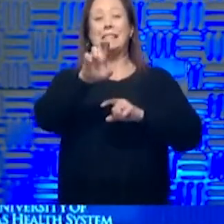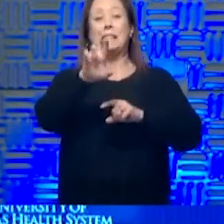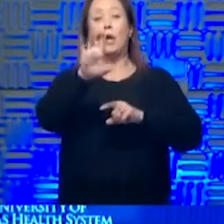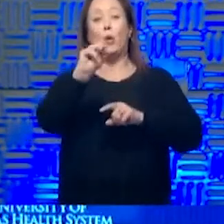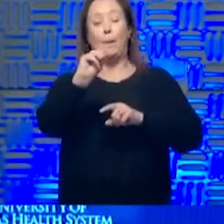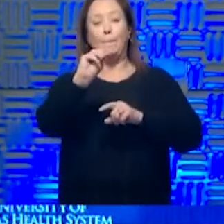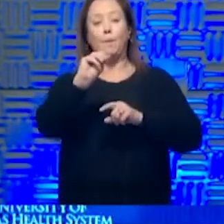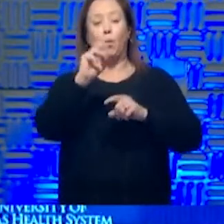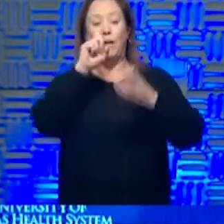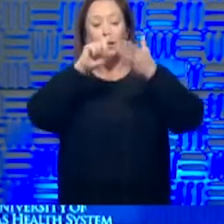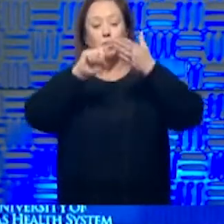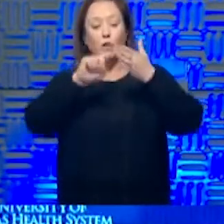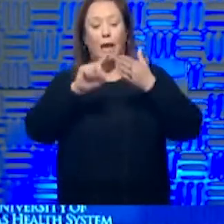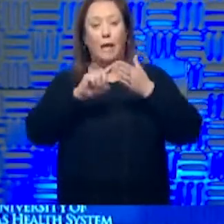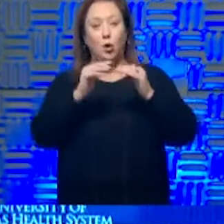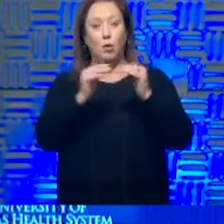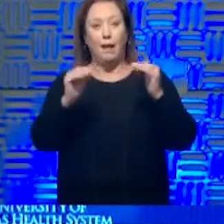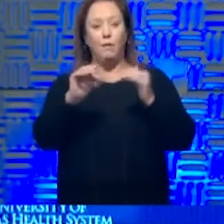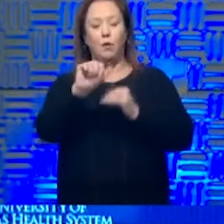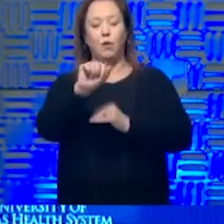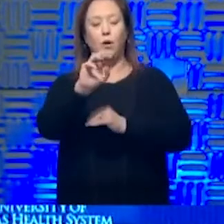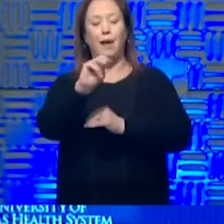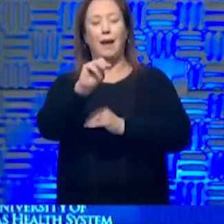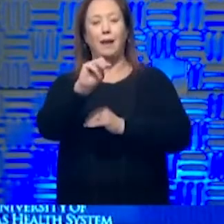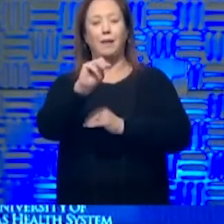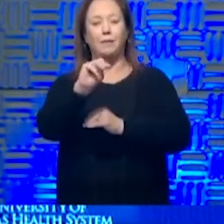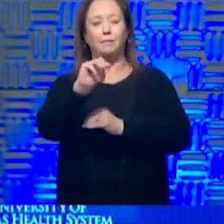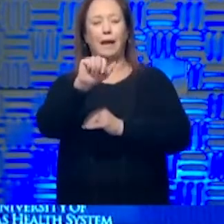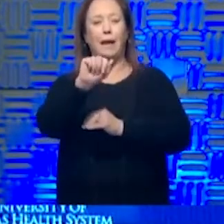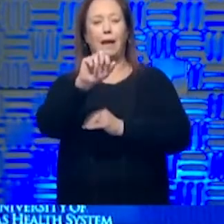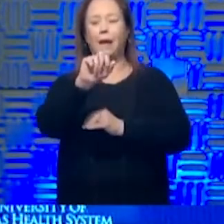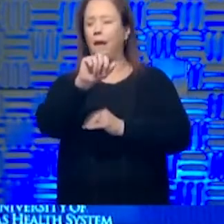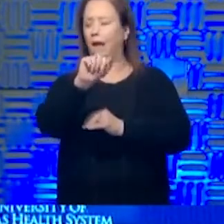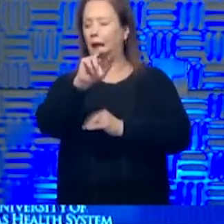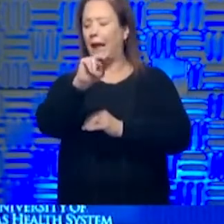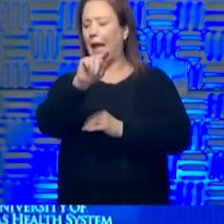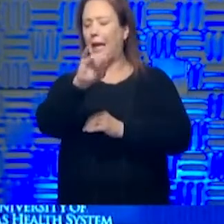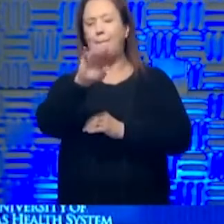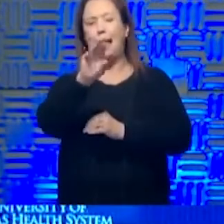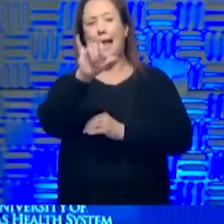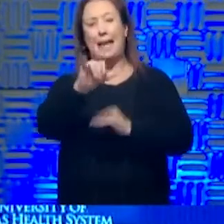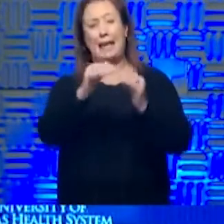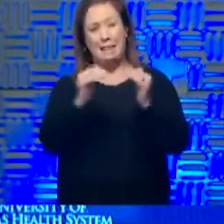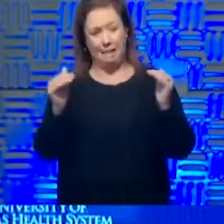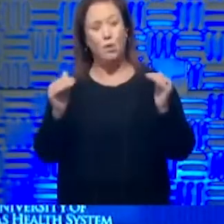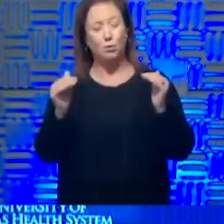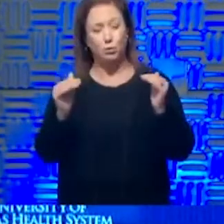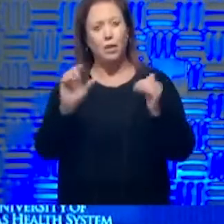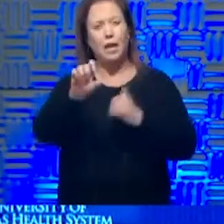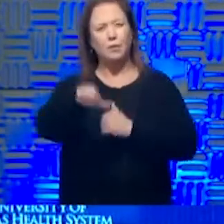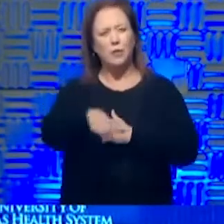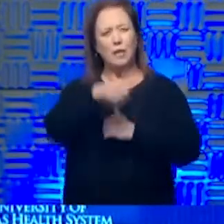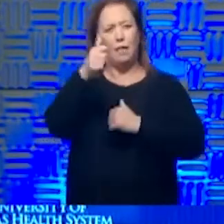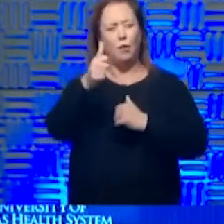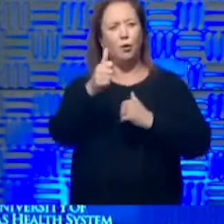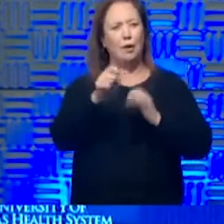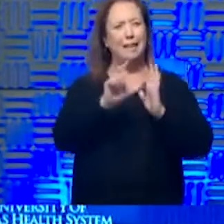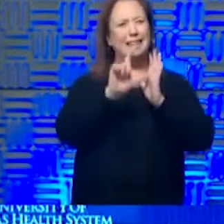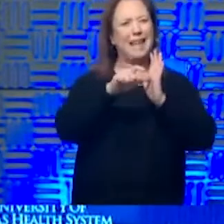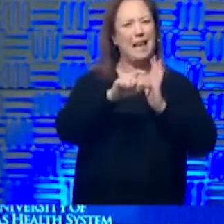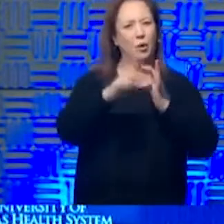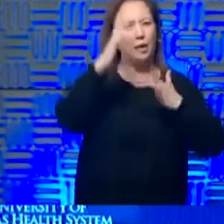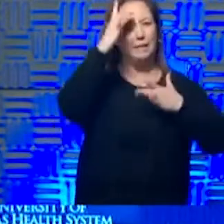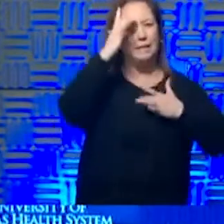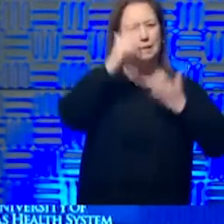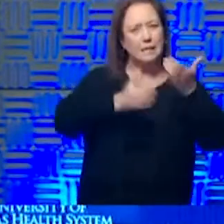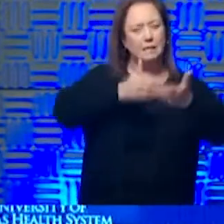check your antibody levels. Early in a disease process, there's one kind of antibody. Later in a disease process, there's another kind of antibody. And what we